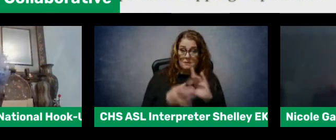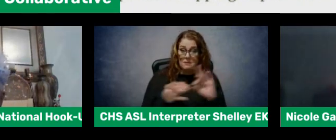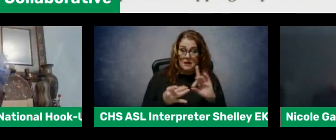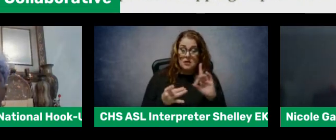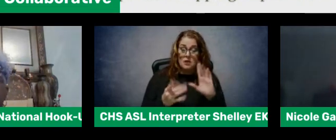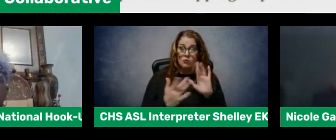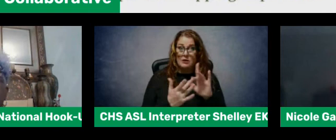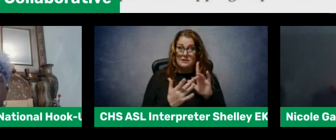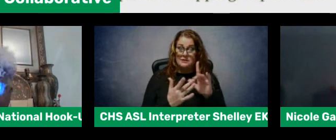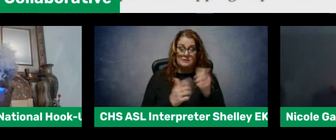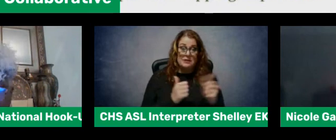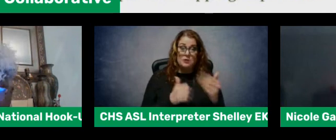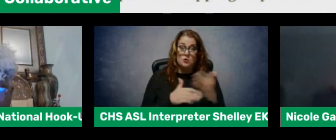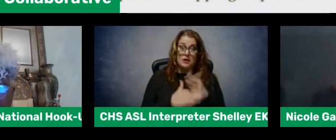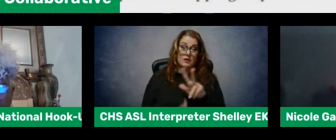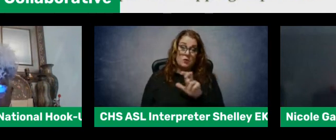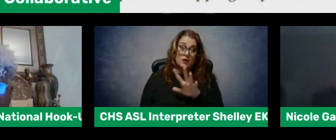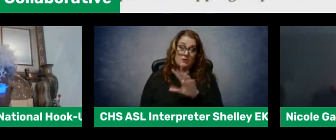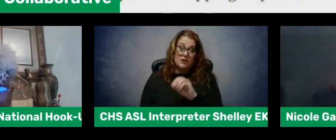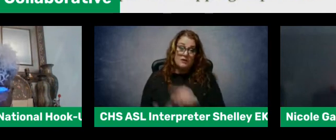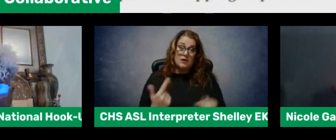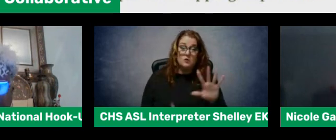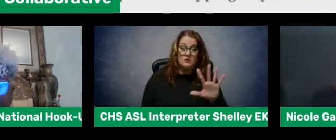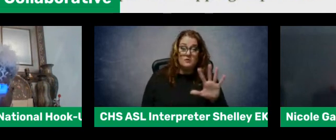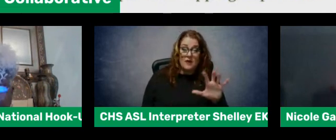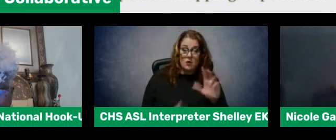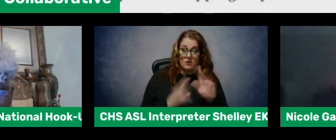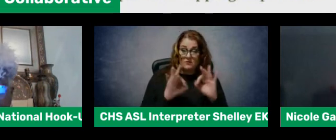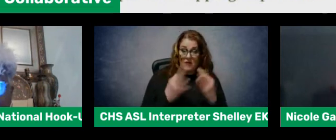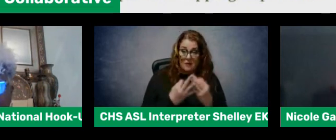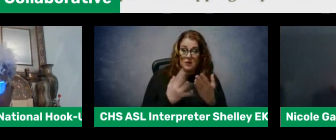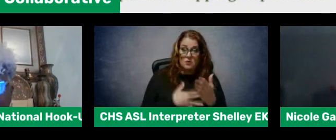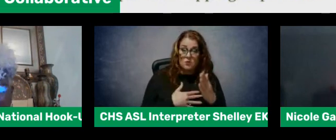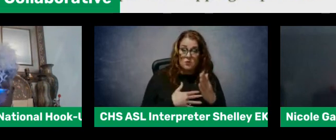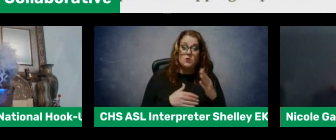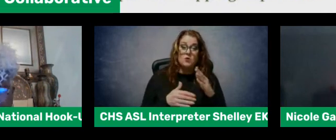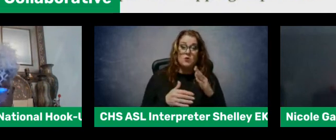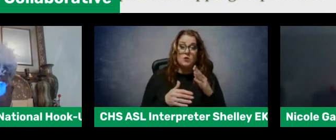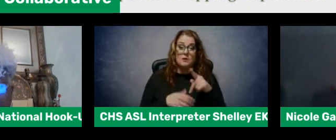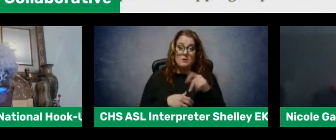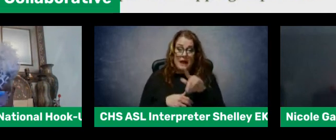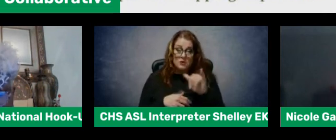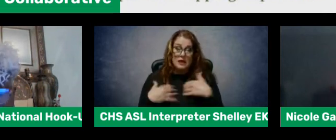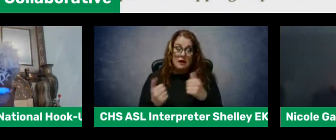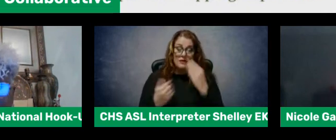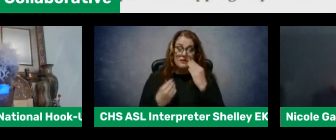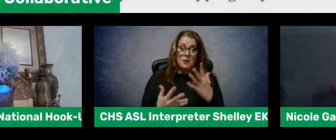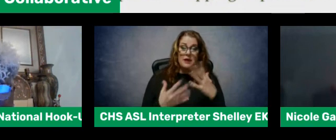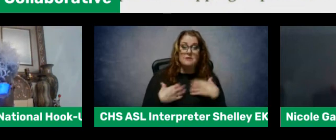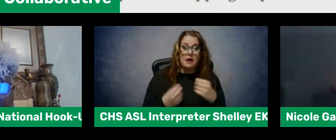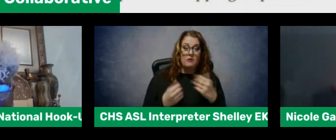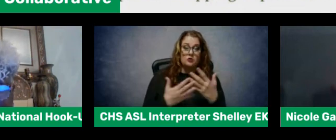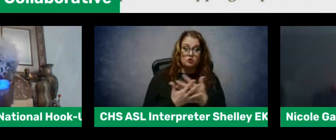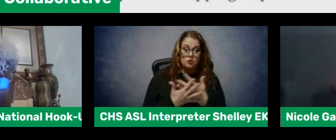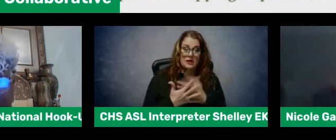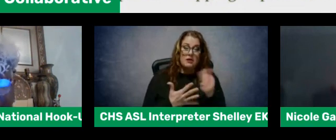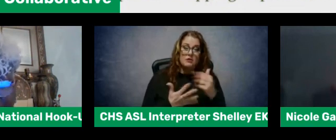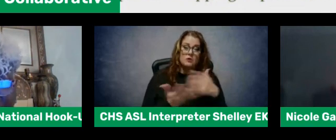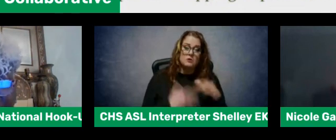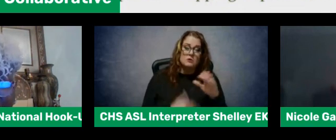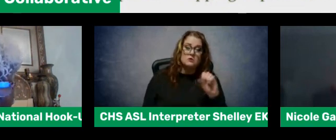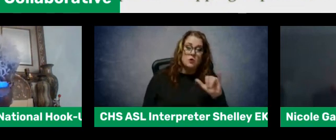anywhere between 350 to 500 families through pantry, health information, health screening, and other social